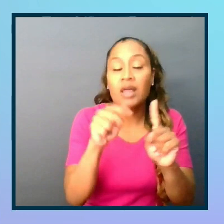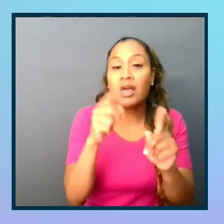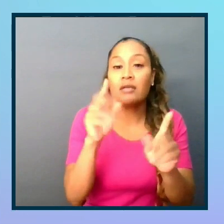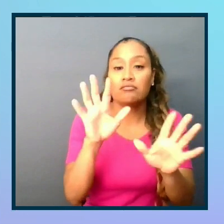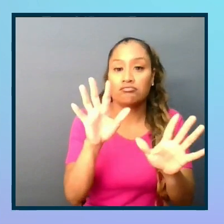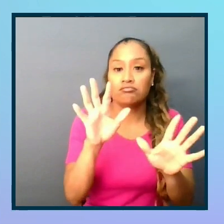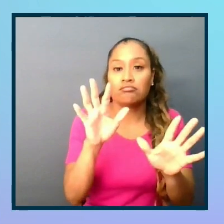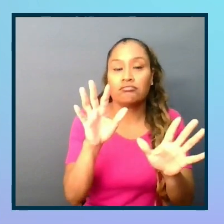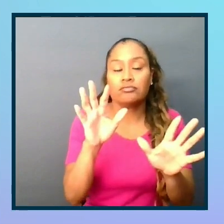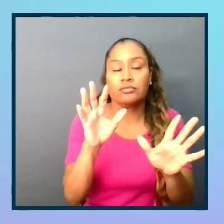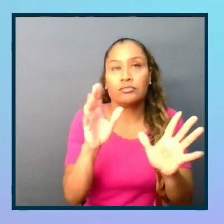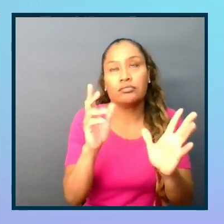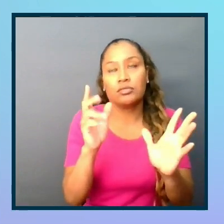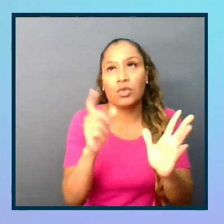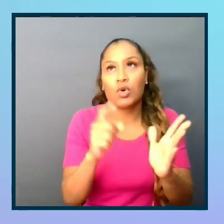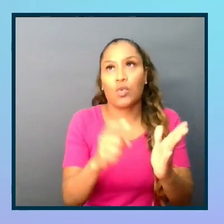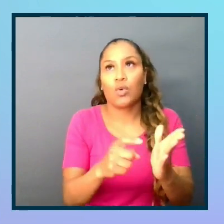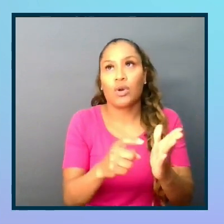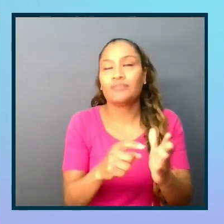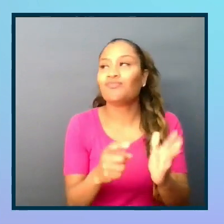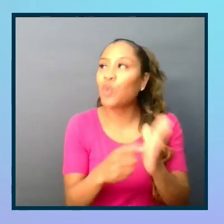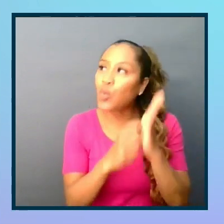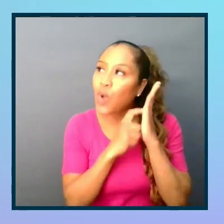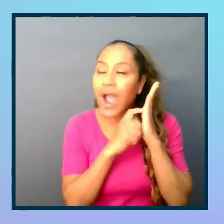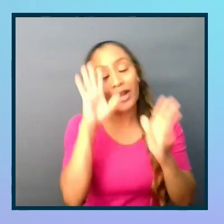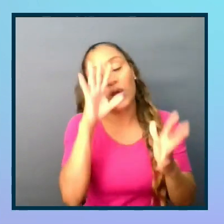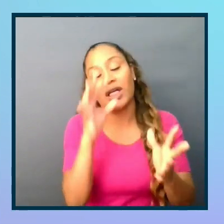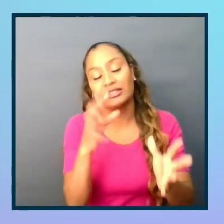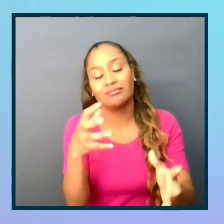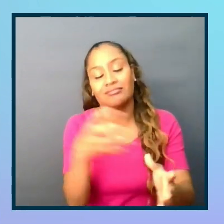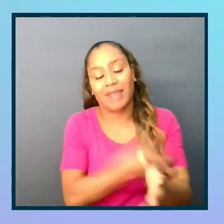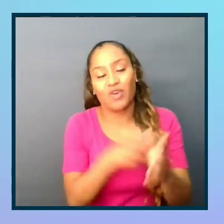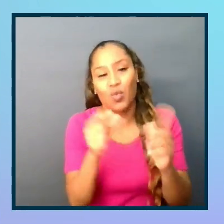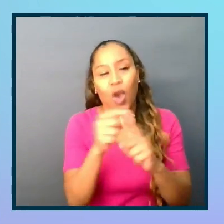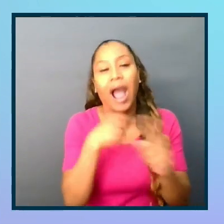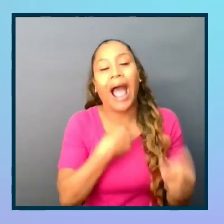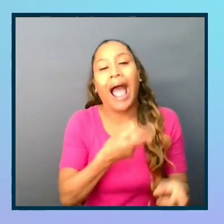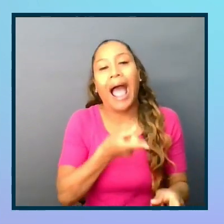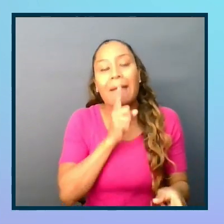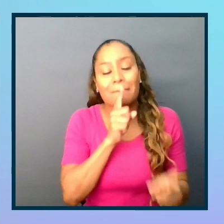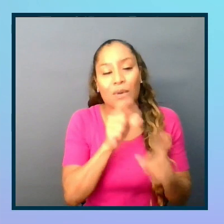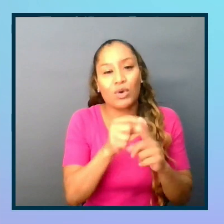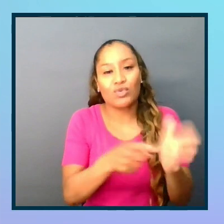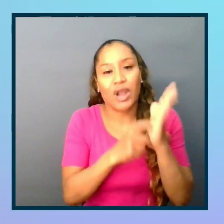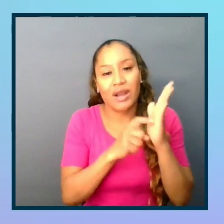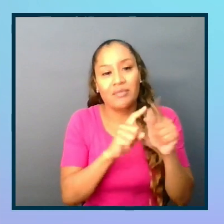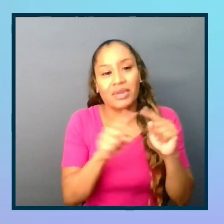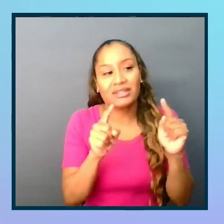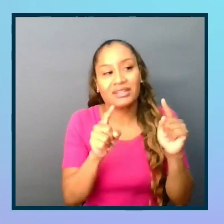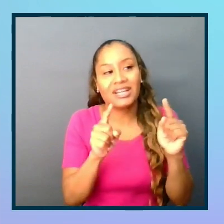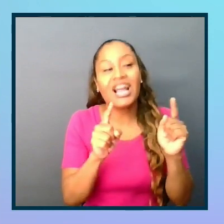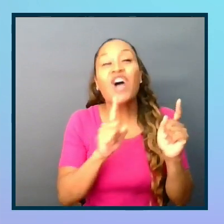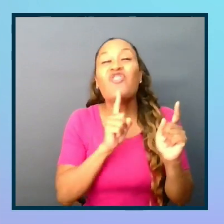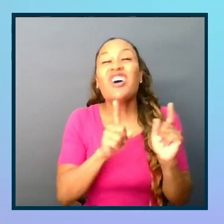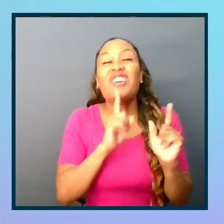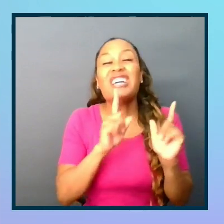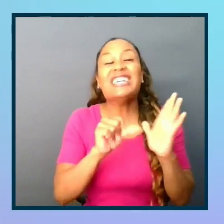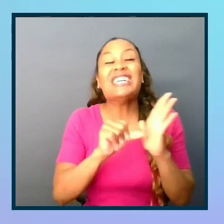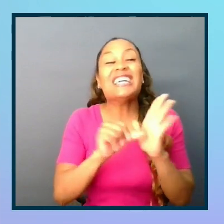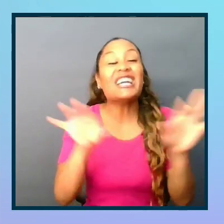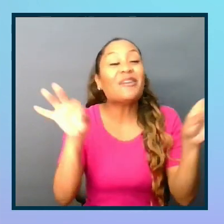in the words, required might be a very strong word. And so I don't want to call it required, but it is really, really important